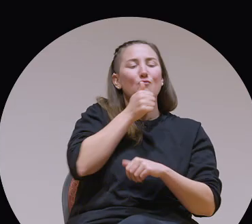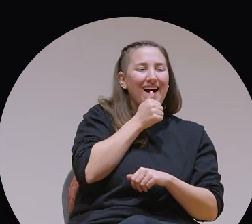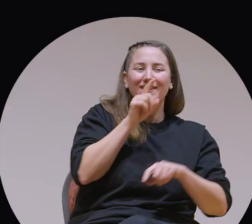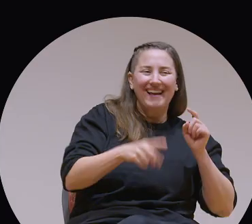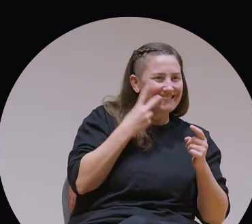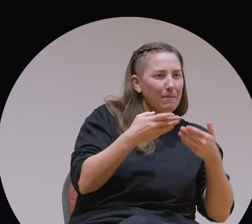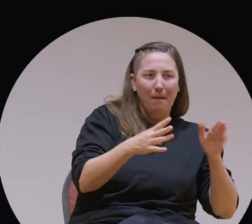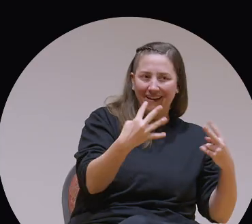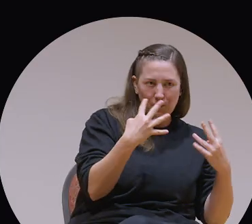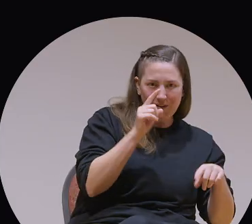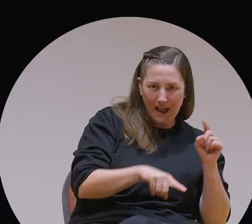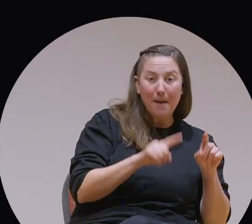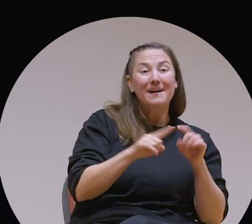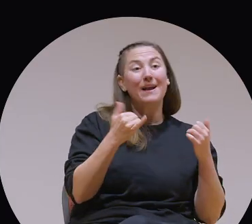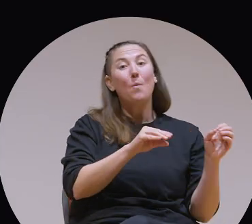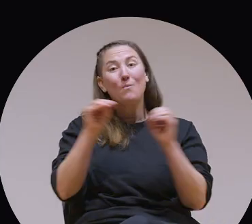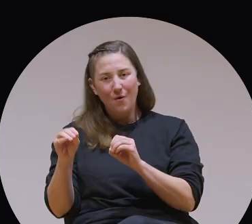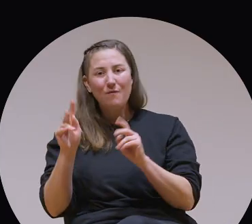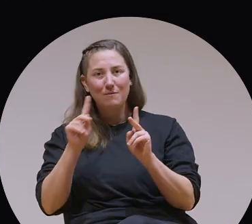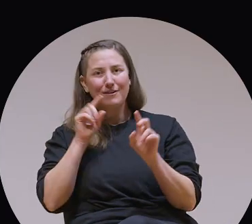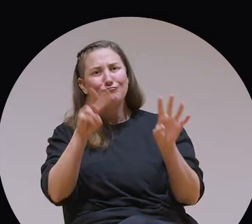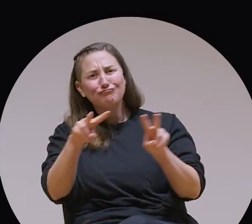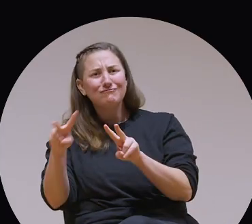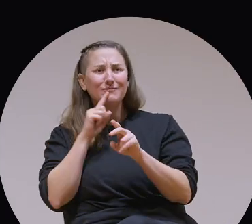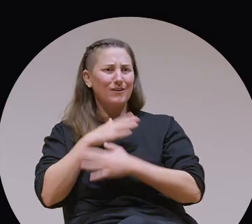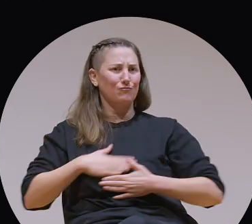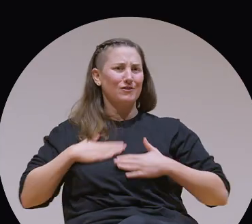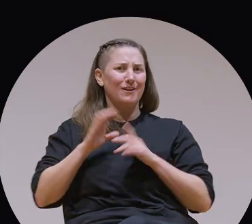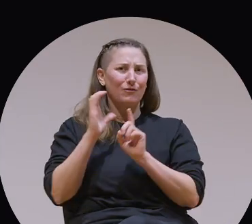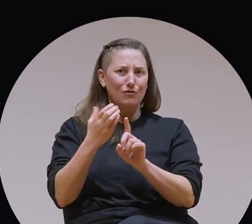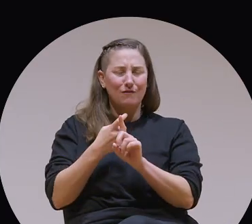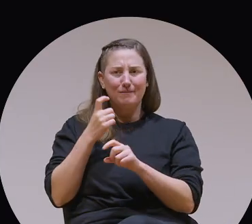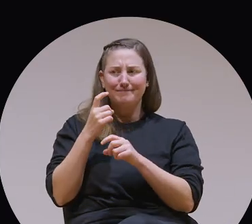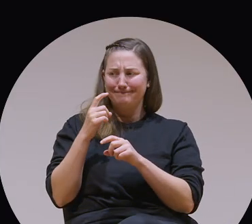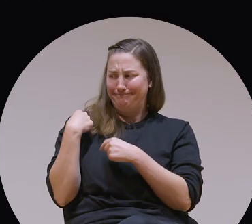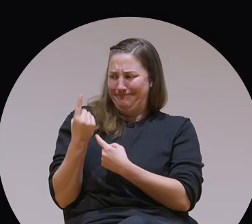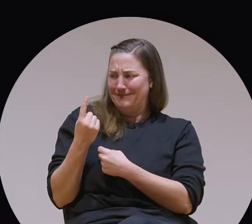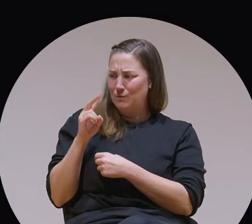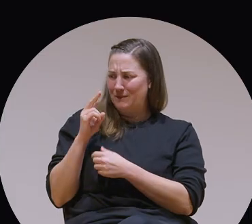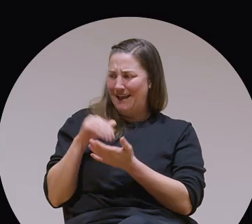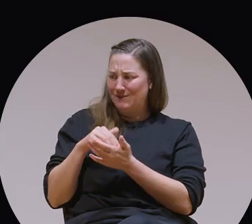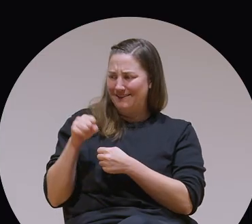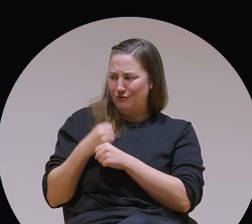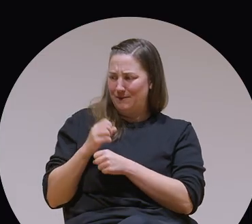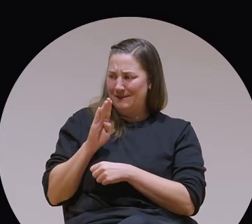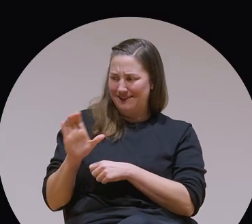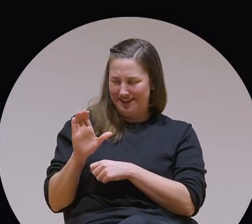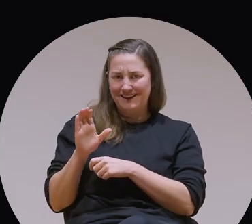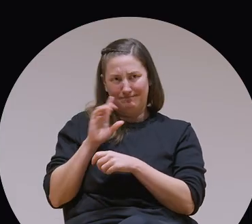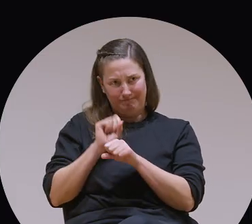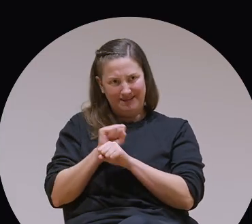them and enjoy them and appreciate this culture from 2000 years BC in